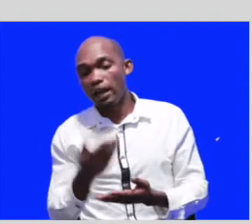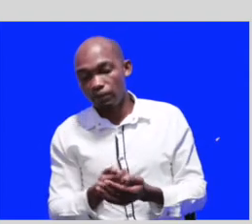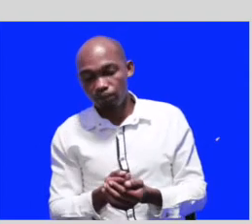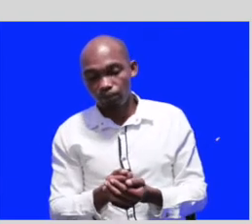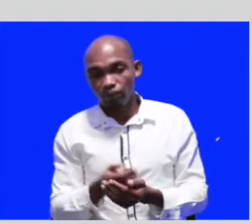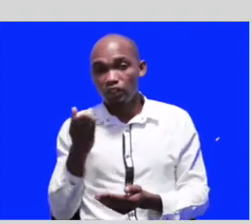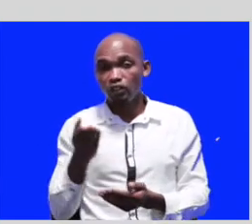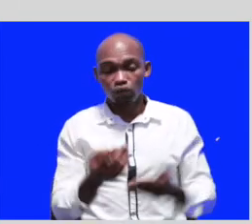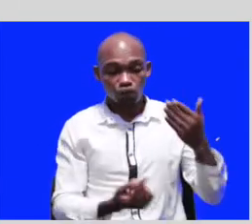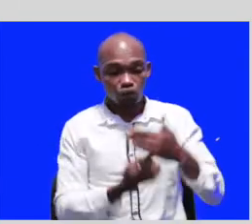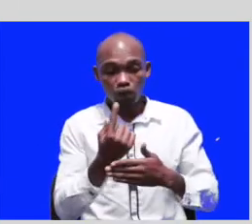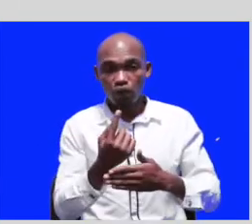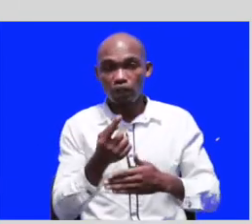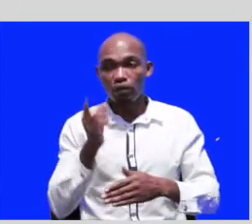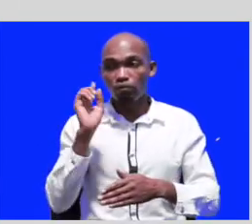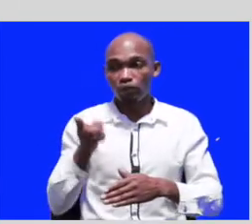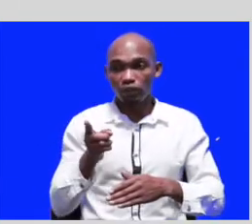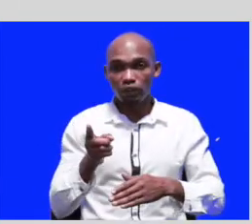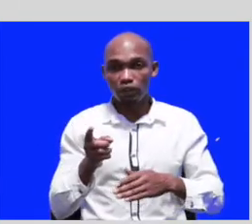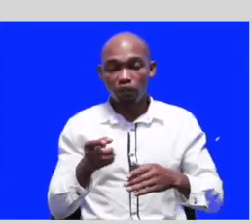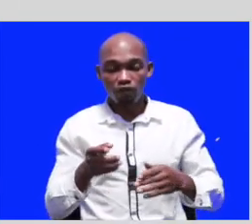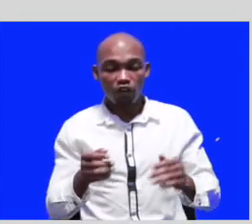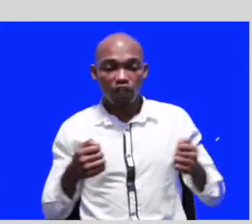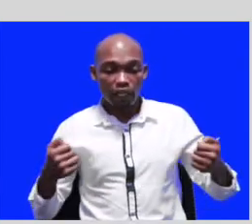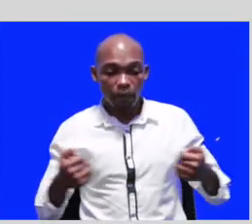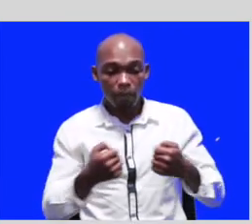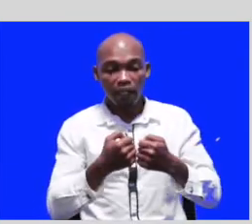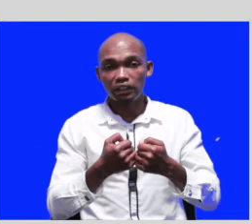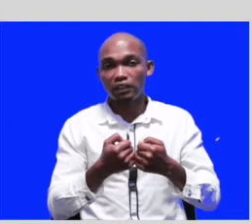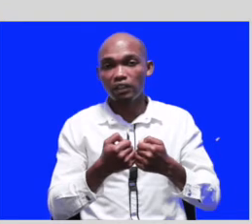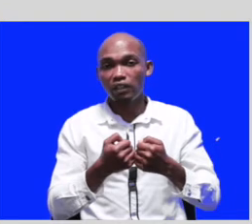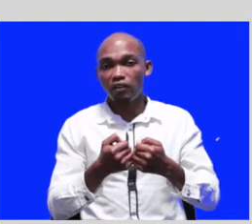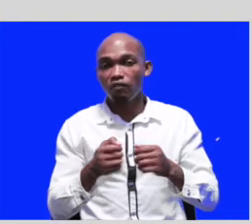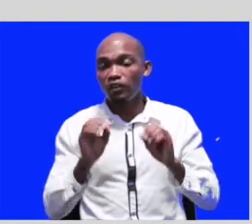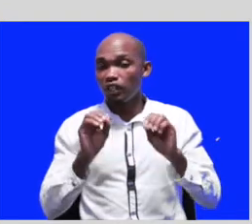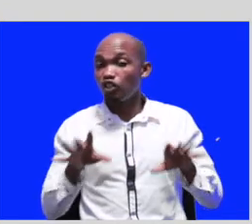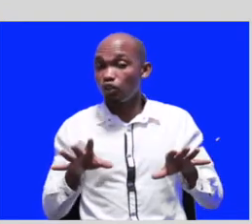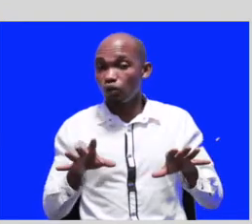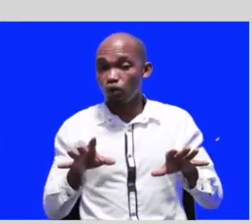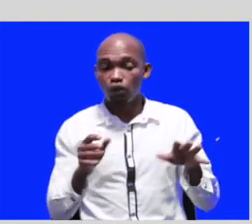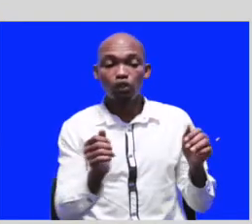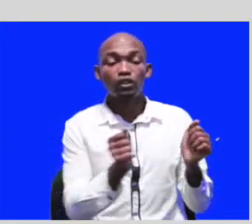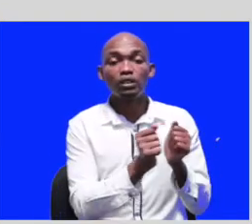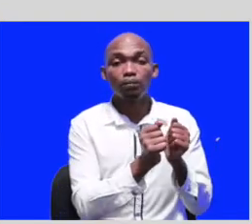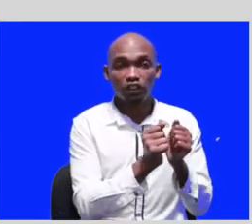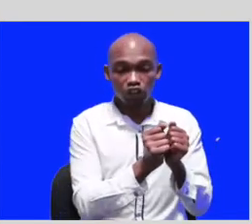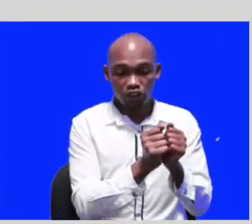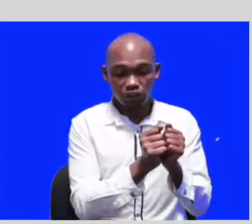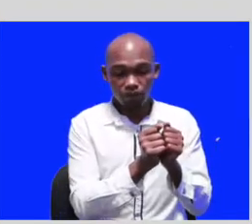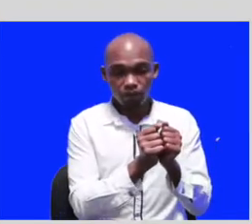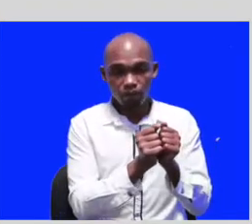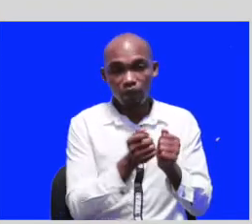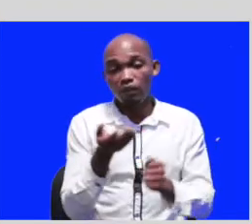Cosmozoan theories due to the presence of fossils and emergence of new species. After